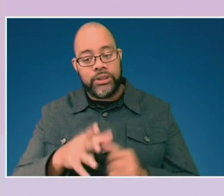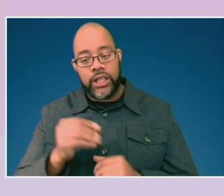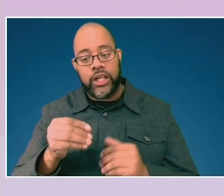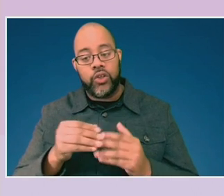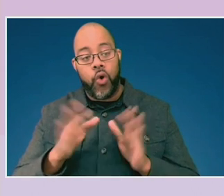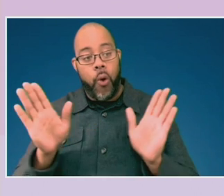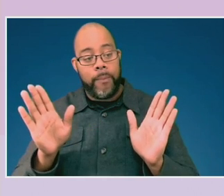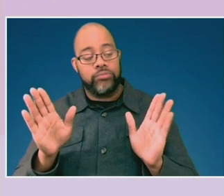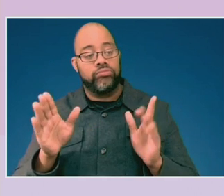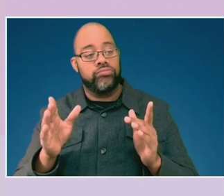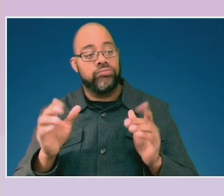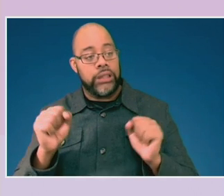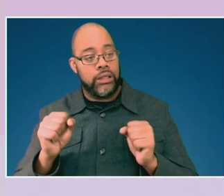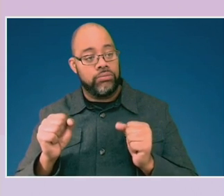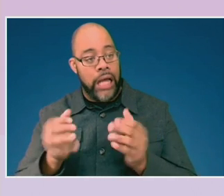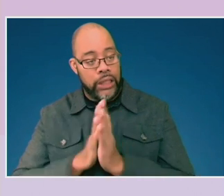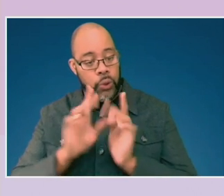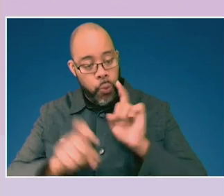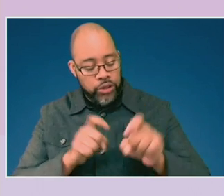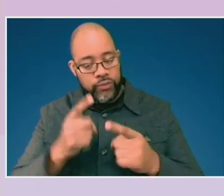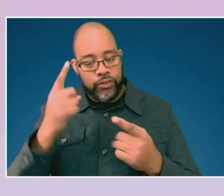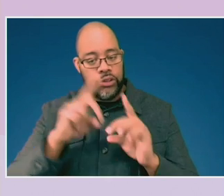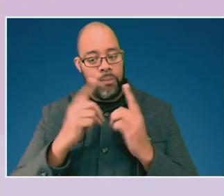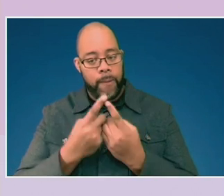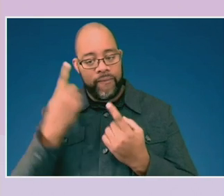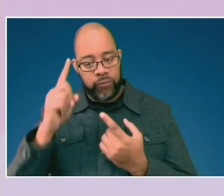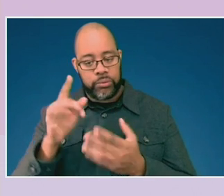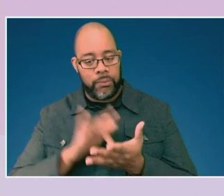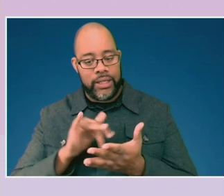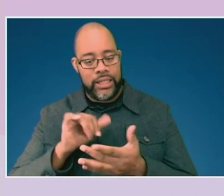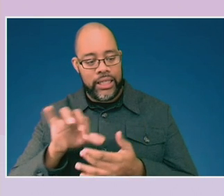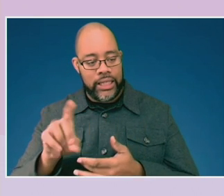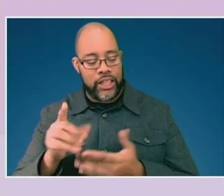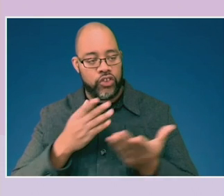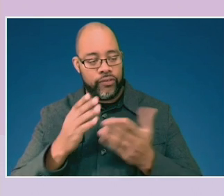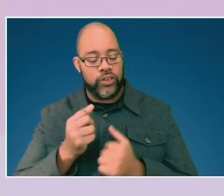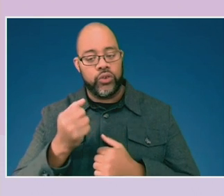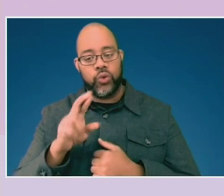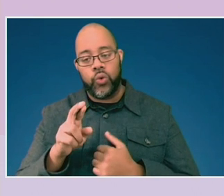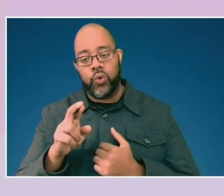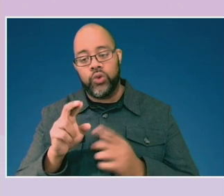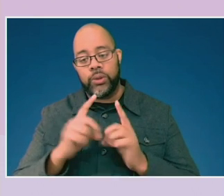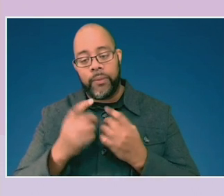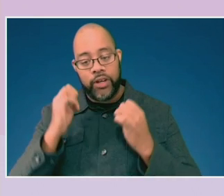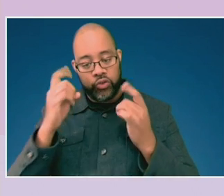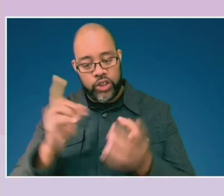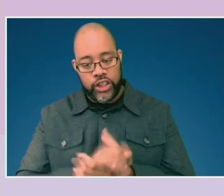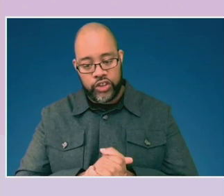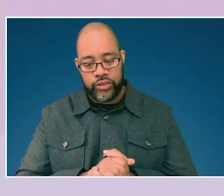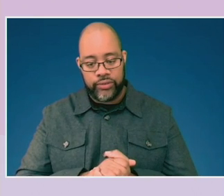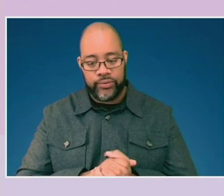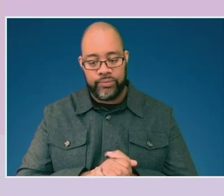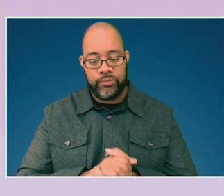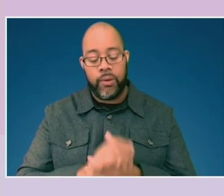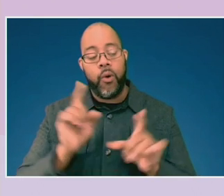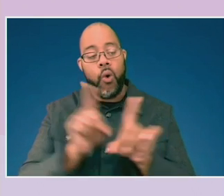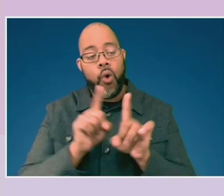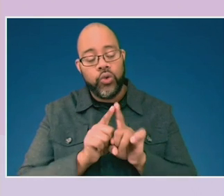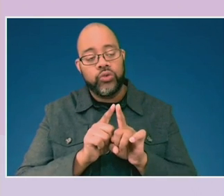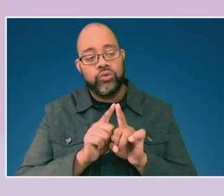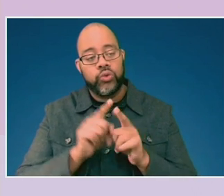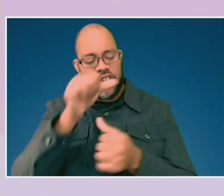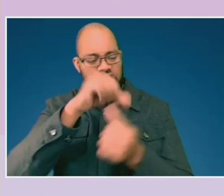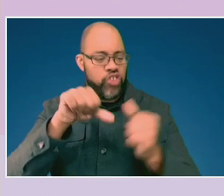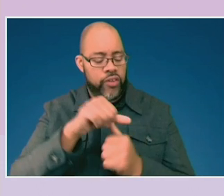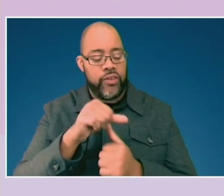to ask questions to the Department for Medicaid Services or to the Department of Education, but also to each other. So if